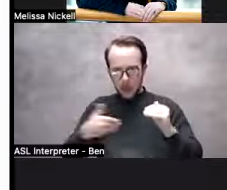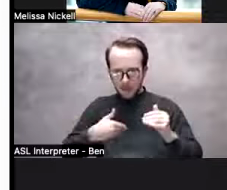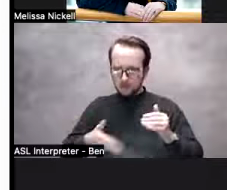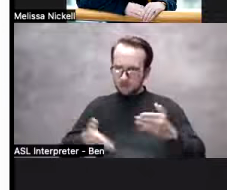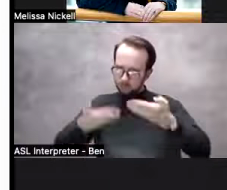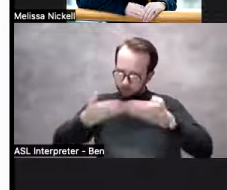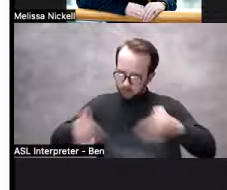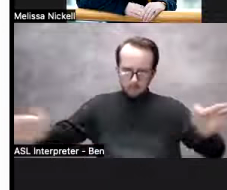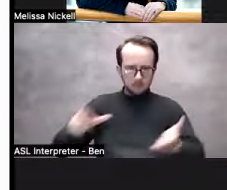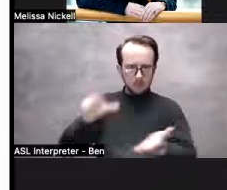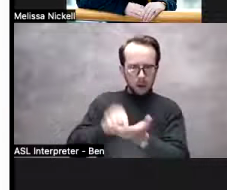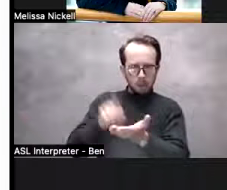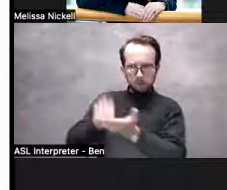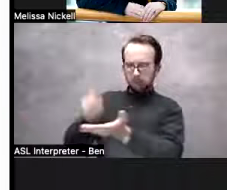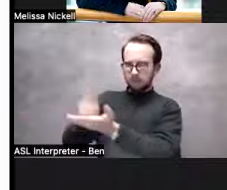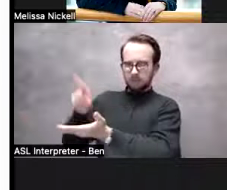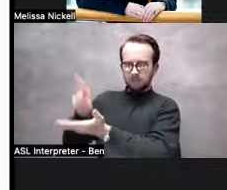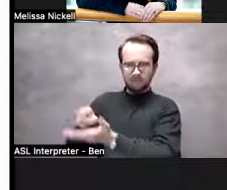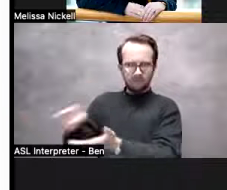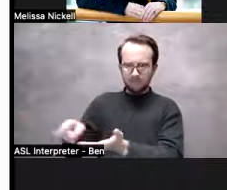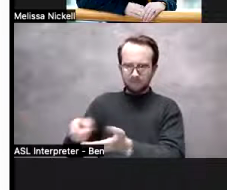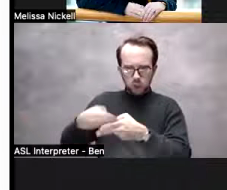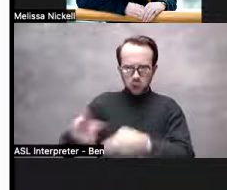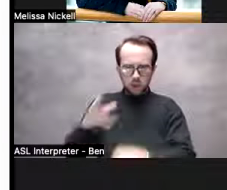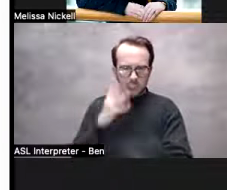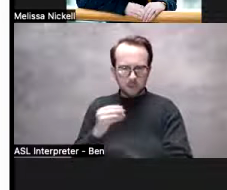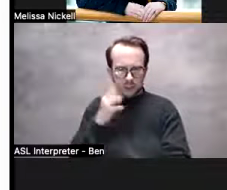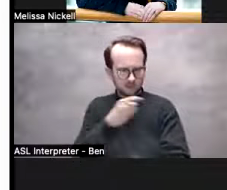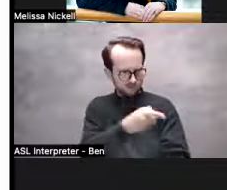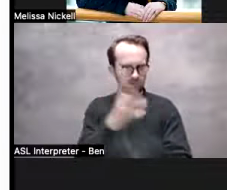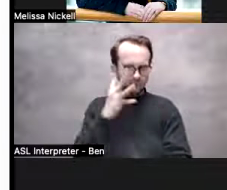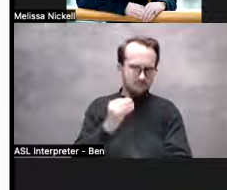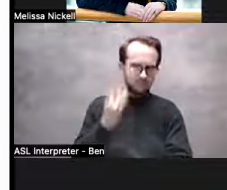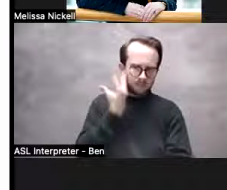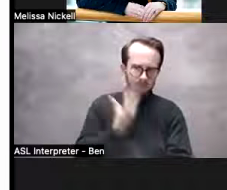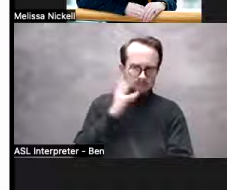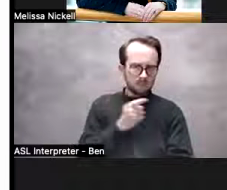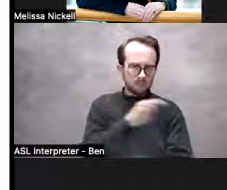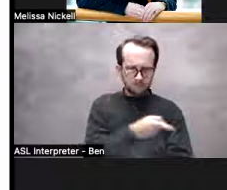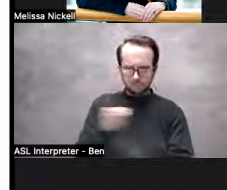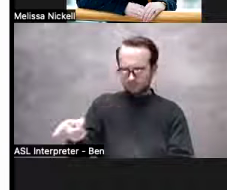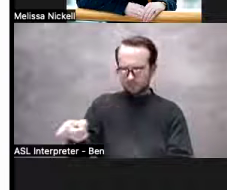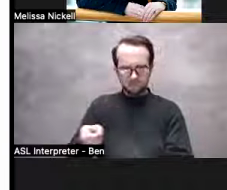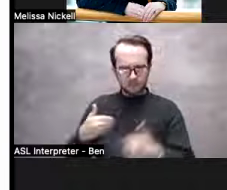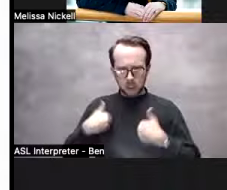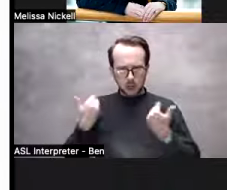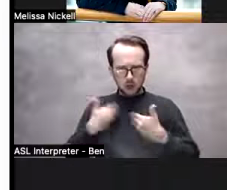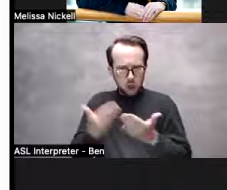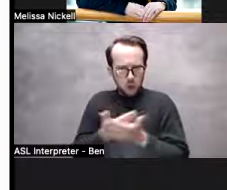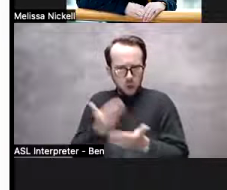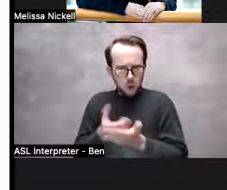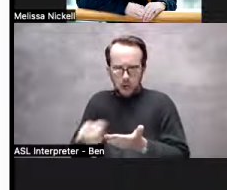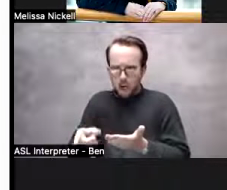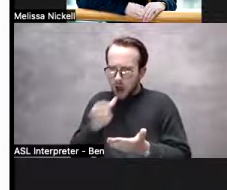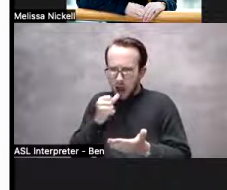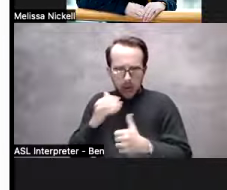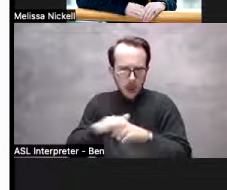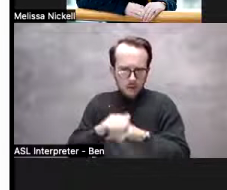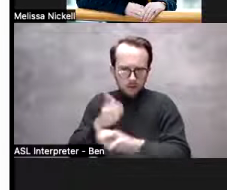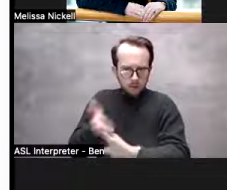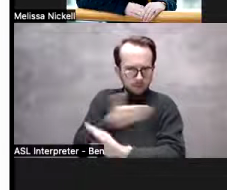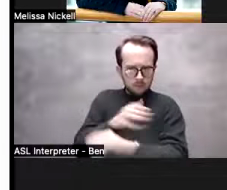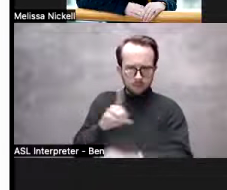because they haven't been, doing this for as long as an established investigator. Maybe they might not have as much preliminary data as an